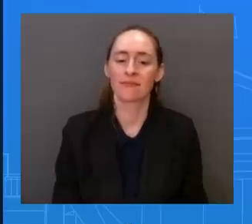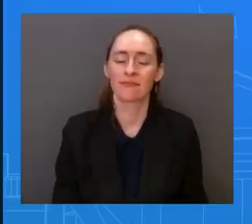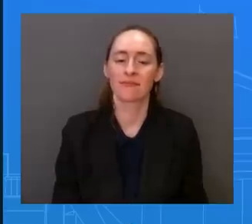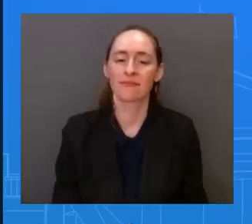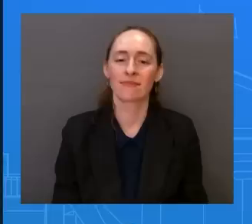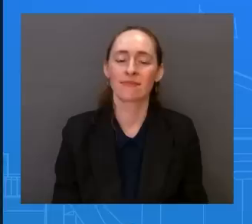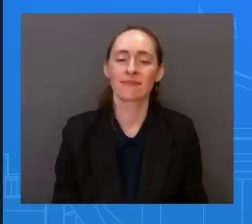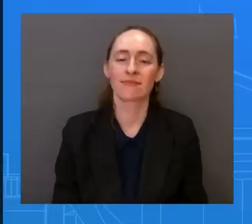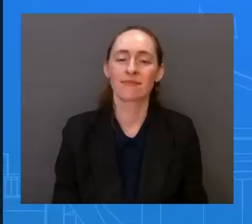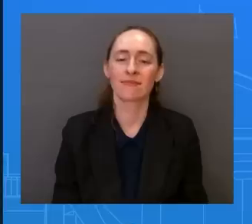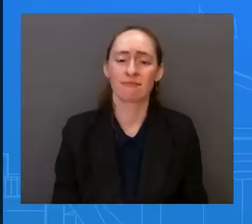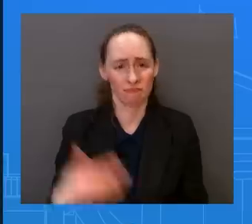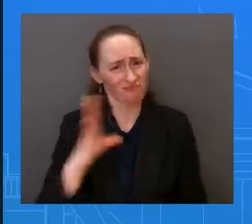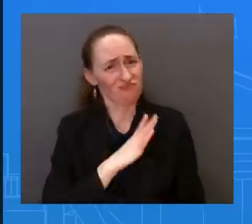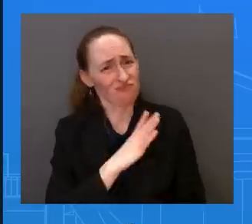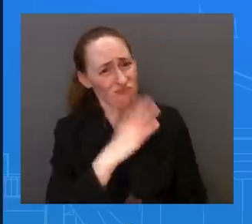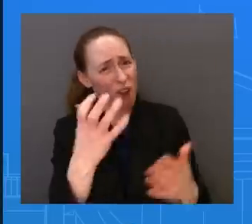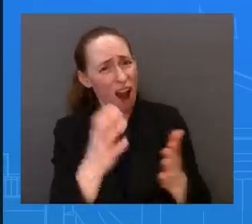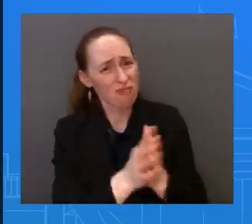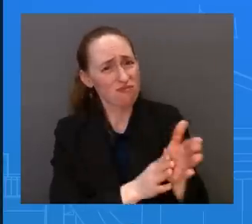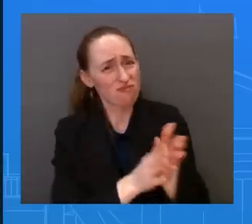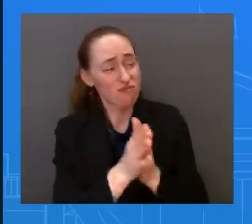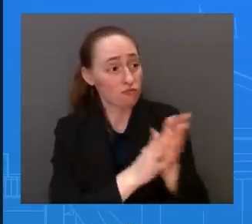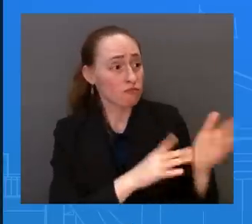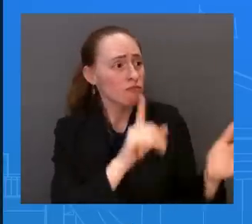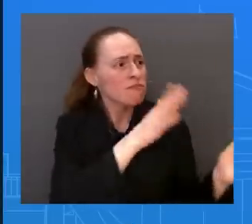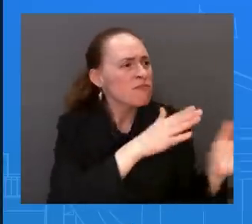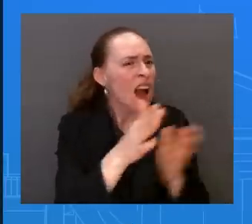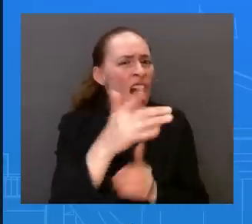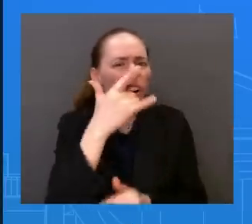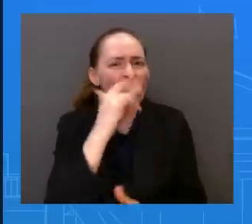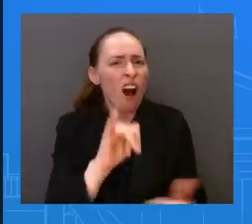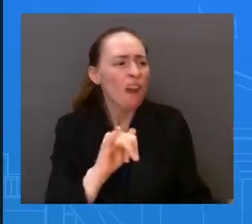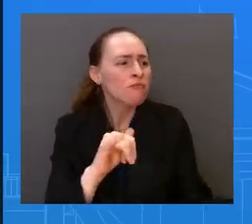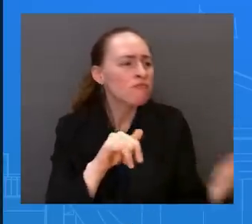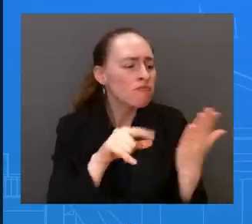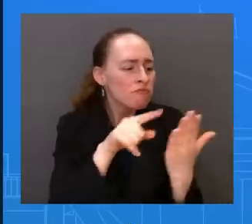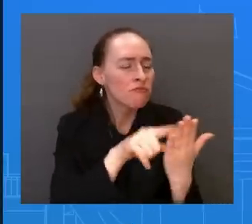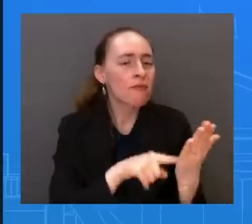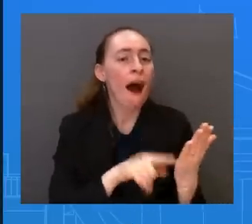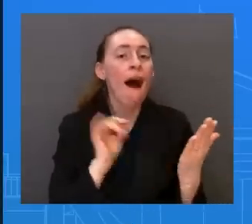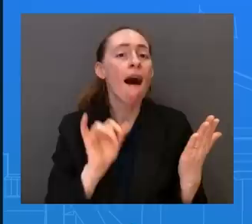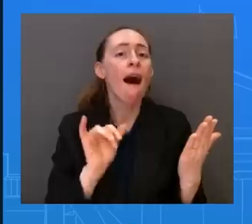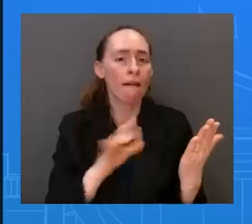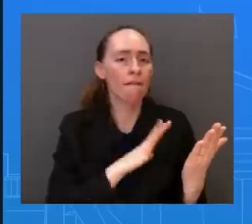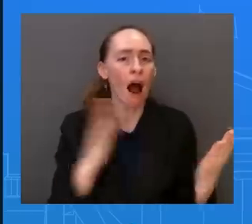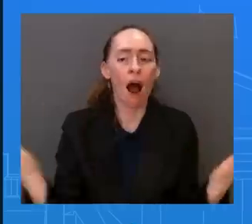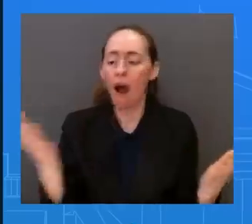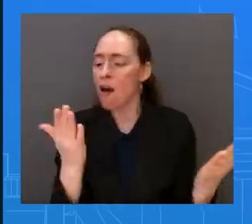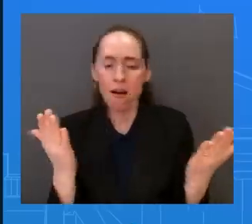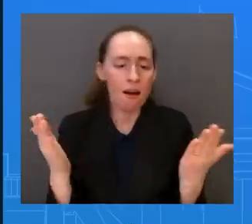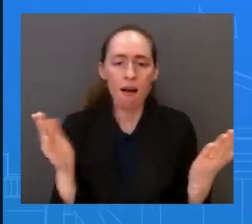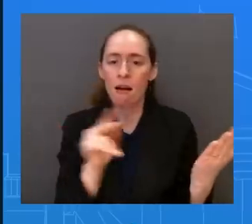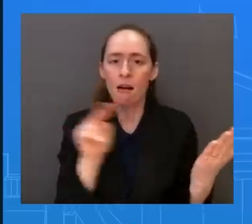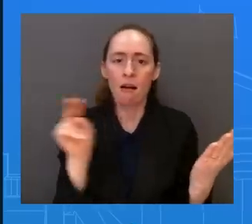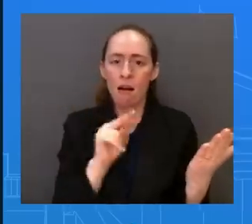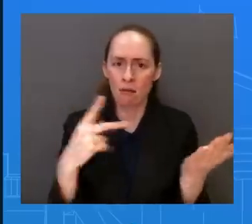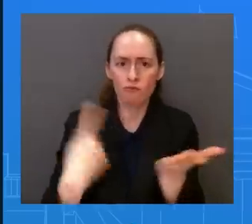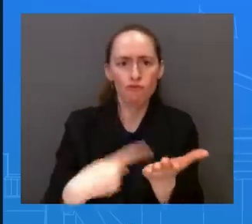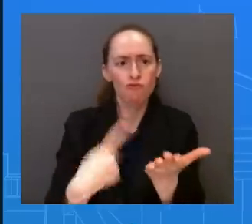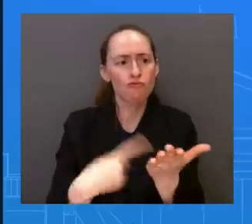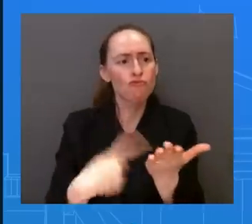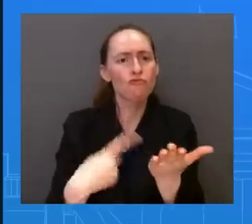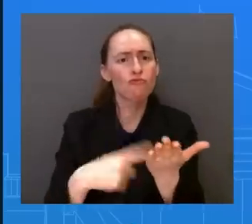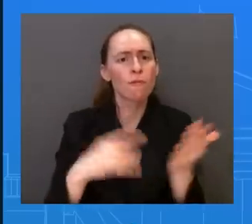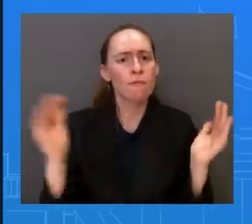can have a conversation about that. That's the kind of conversation you have in a normal budget process, and that's the appropriate way to approach these things.